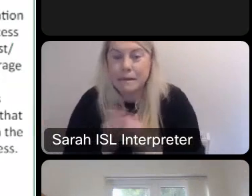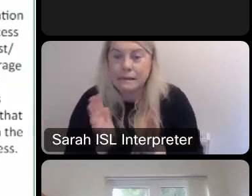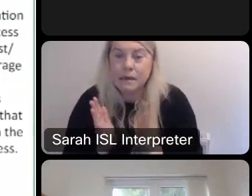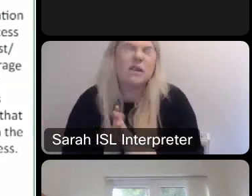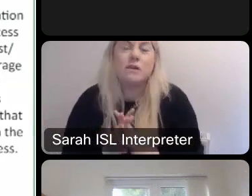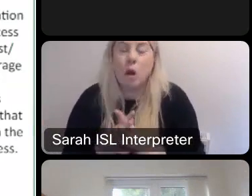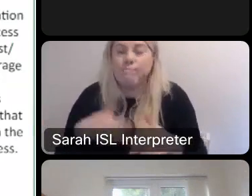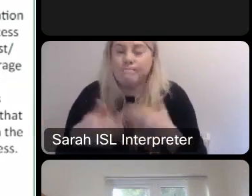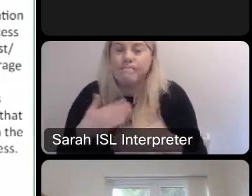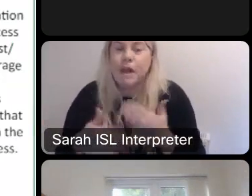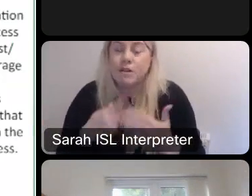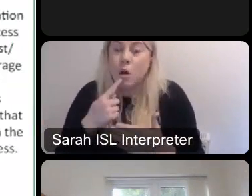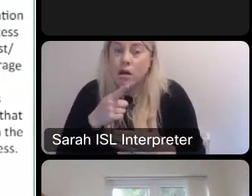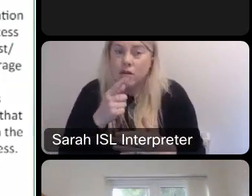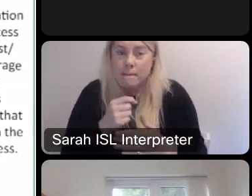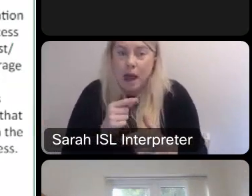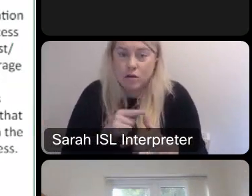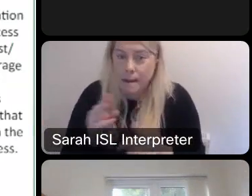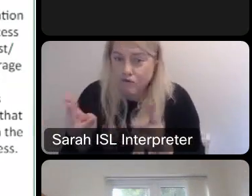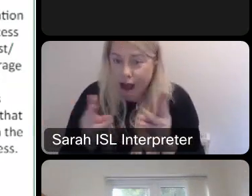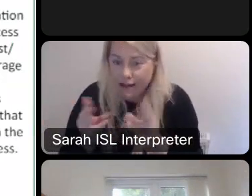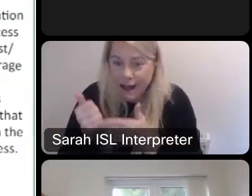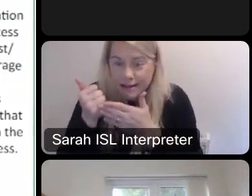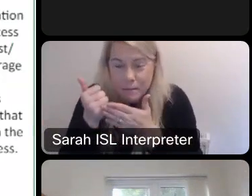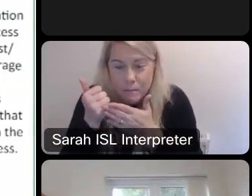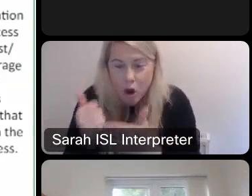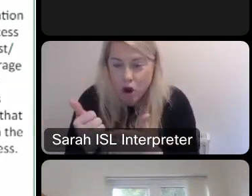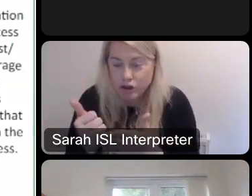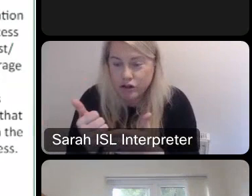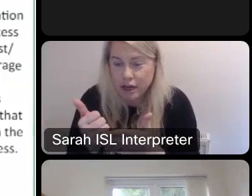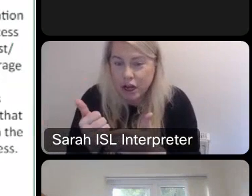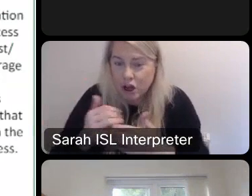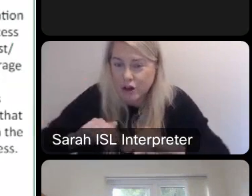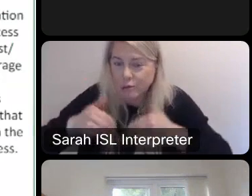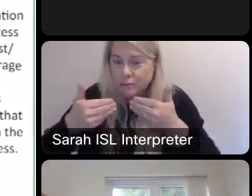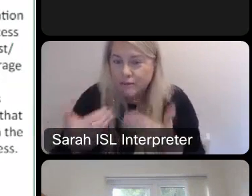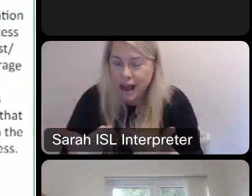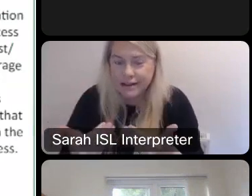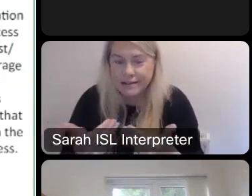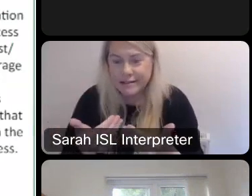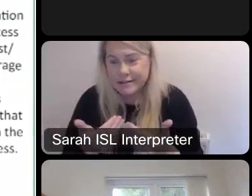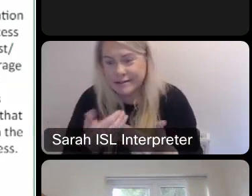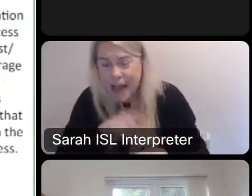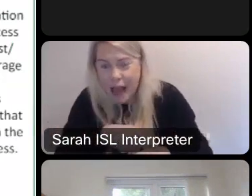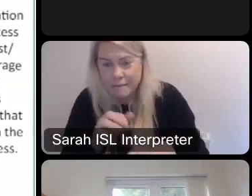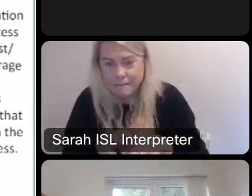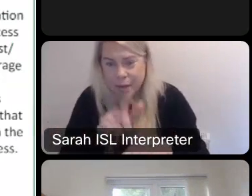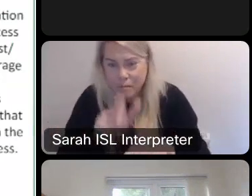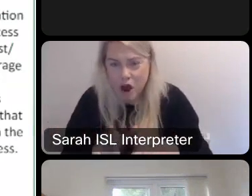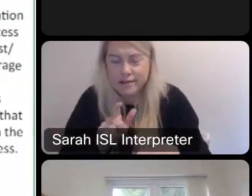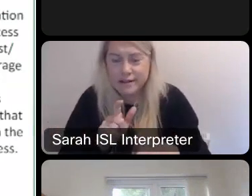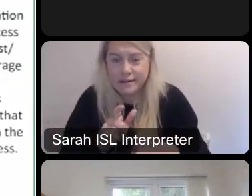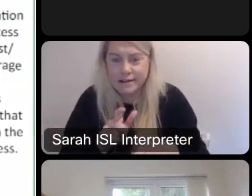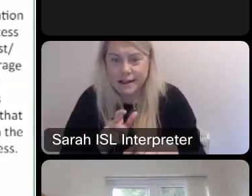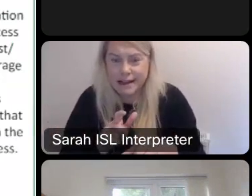well, practical support, provide an opportunity for the member of staff to take time out of their normal work if required.